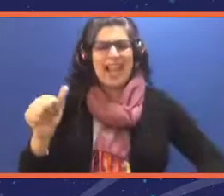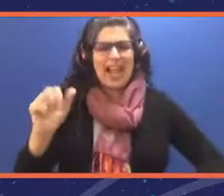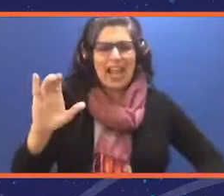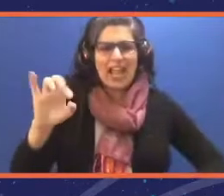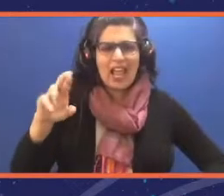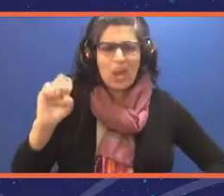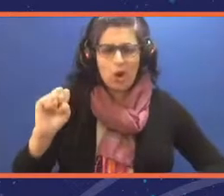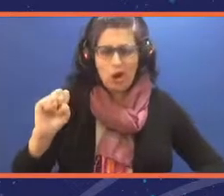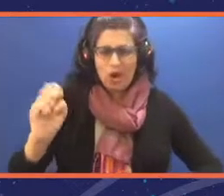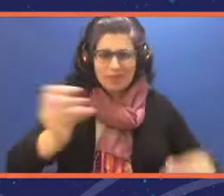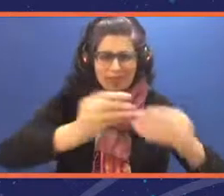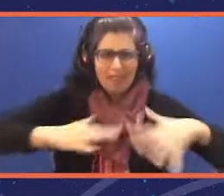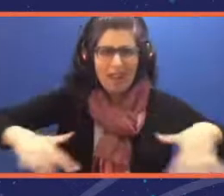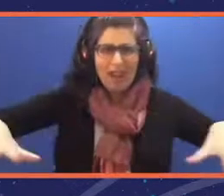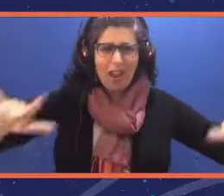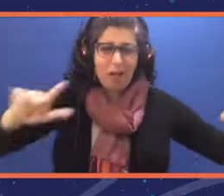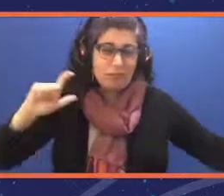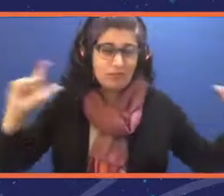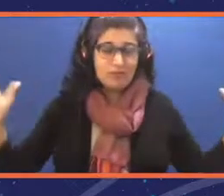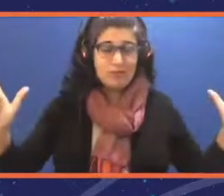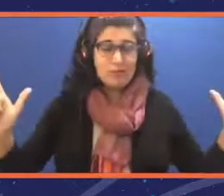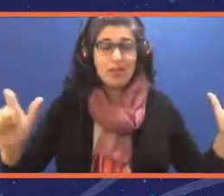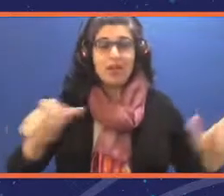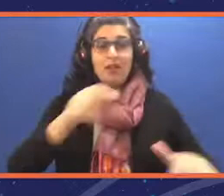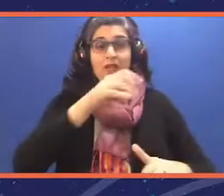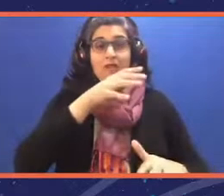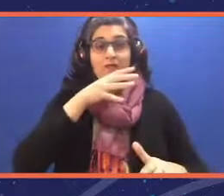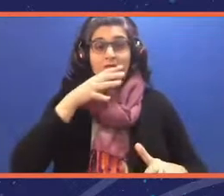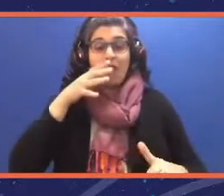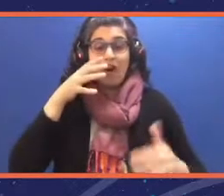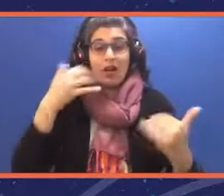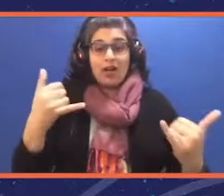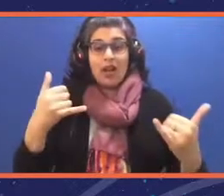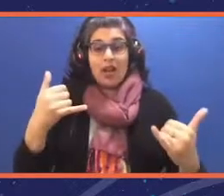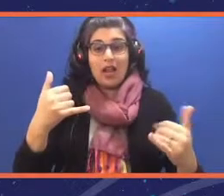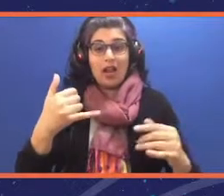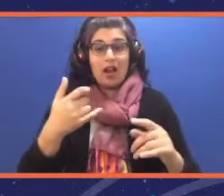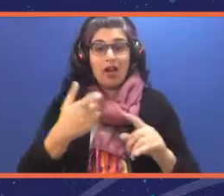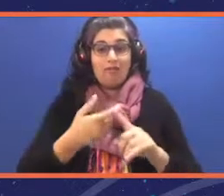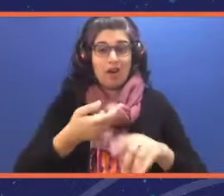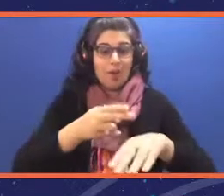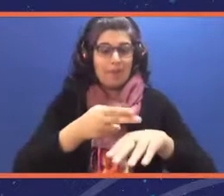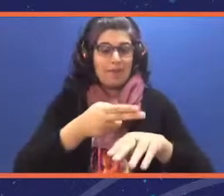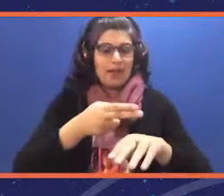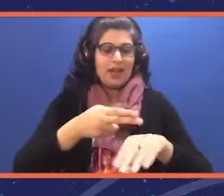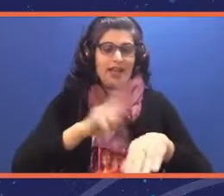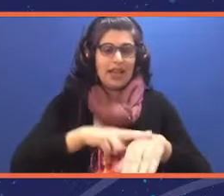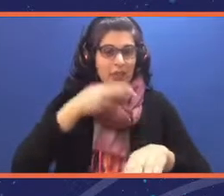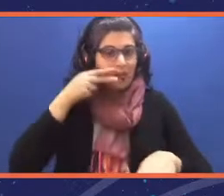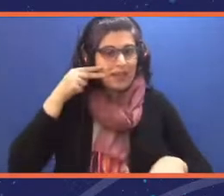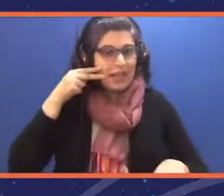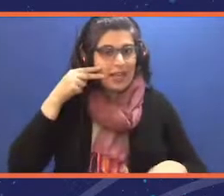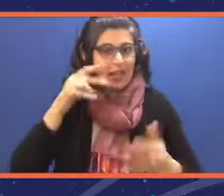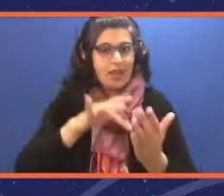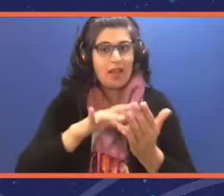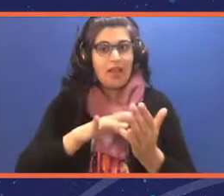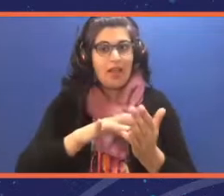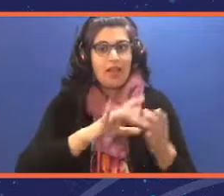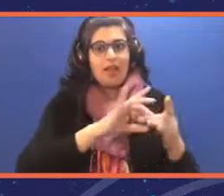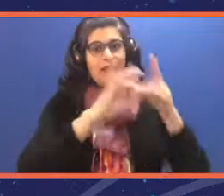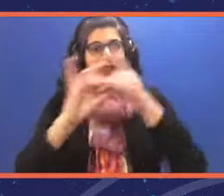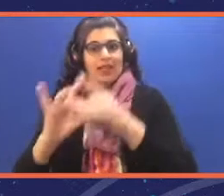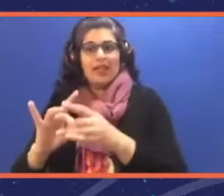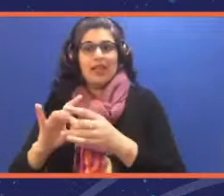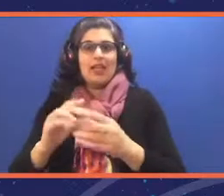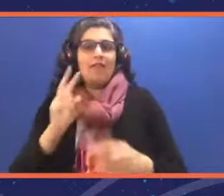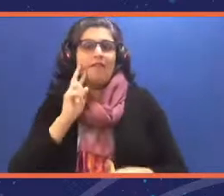is being farmed right now from natural native medicines to actual perishable vegetables, you're going